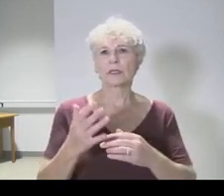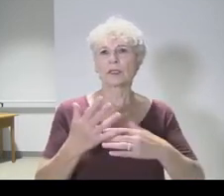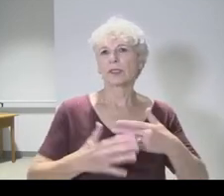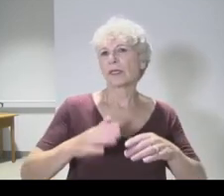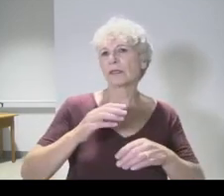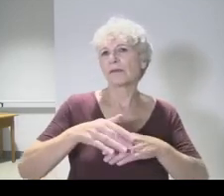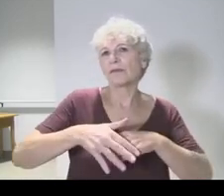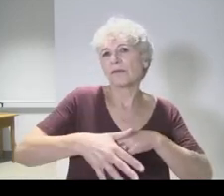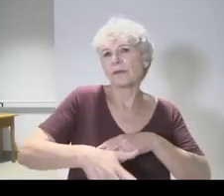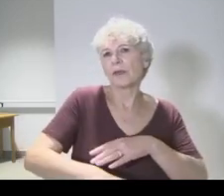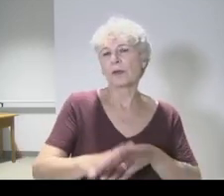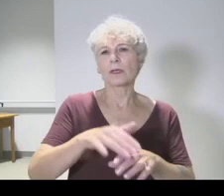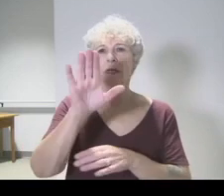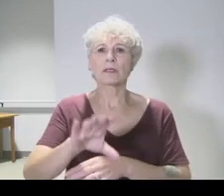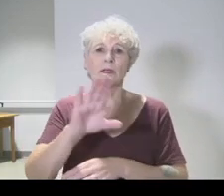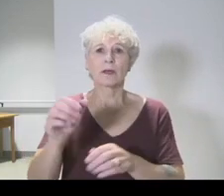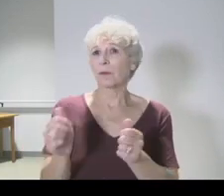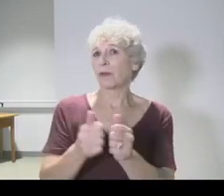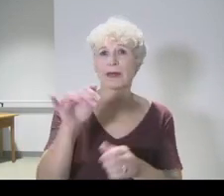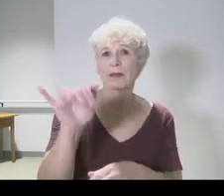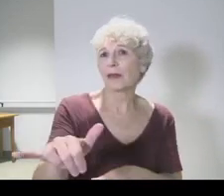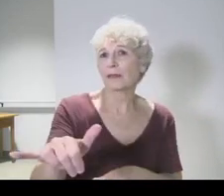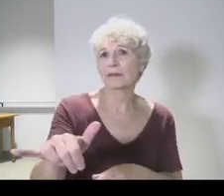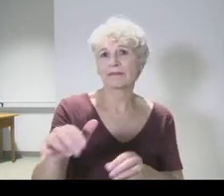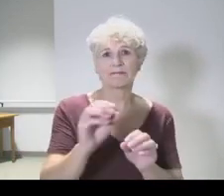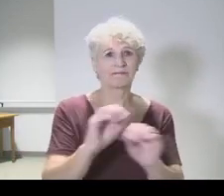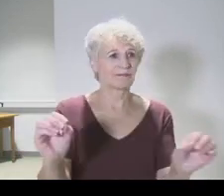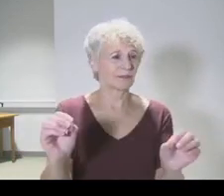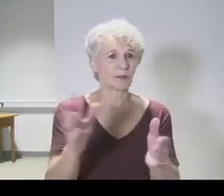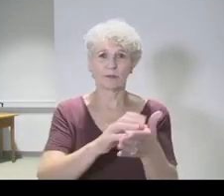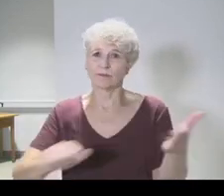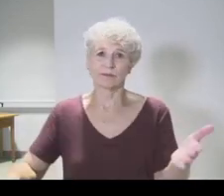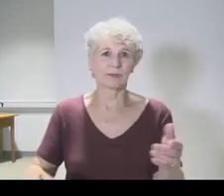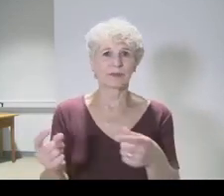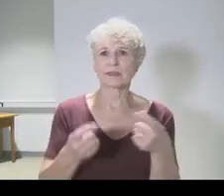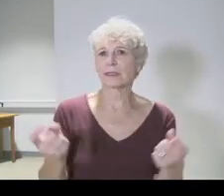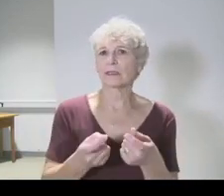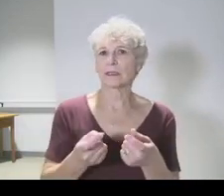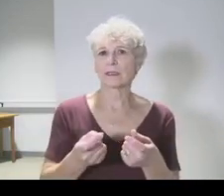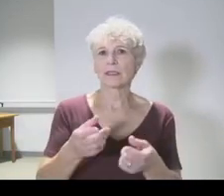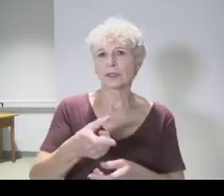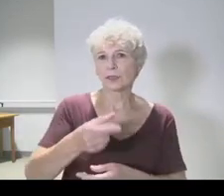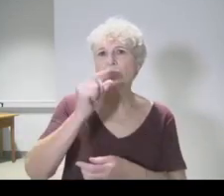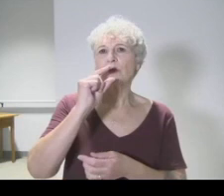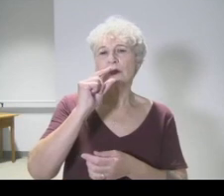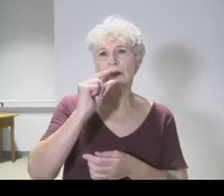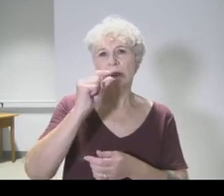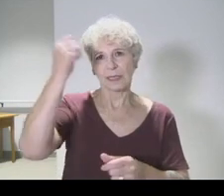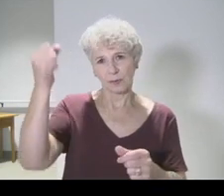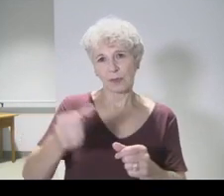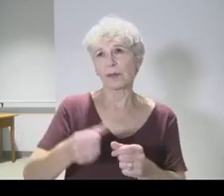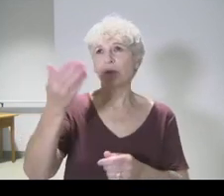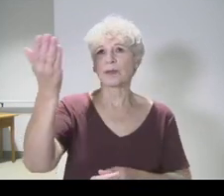blood where Scripture tells us without the shedding, there would be no remission of sin. Take this, drink in